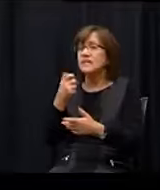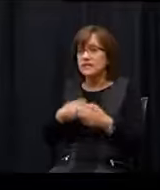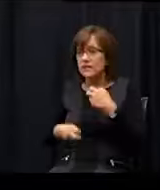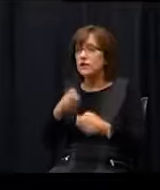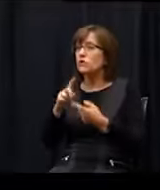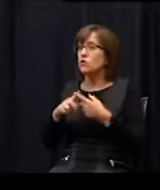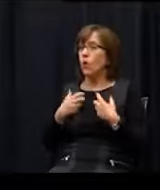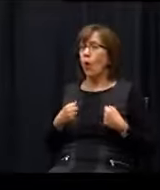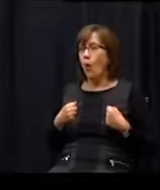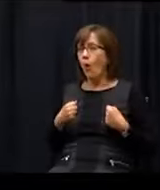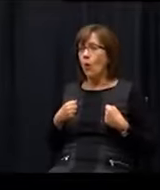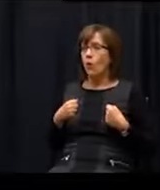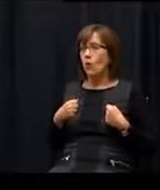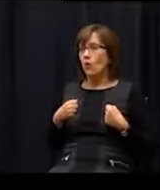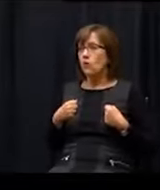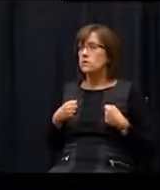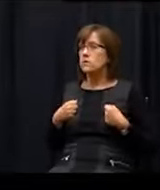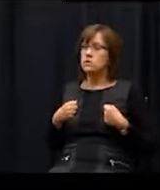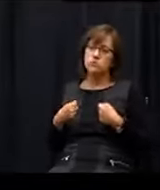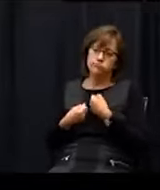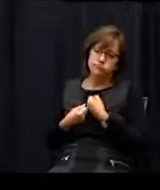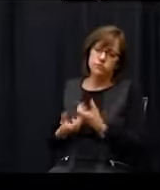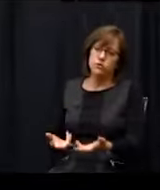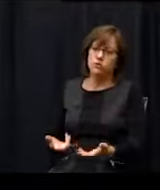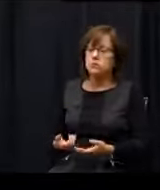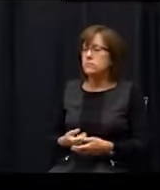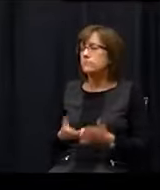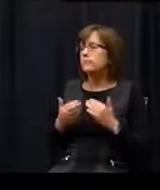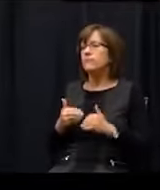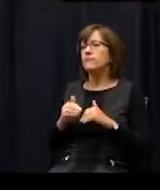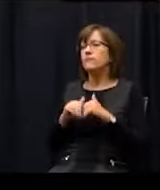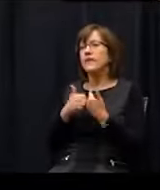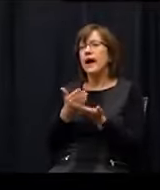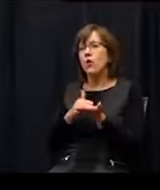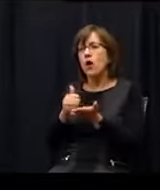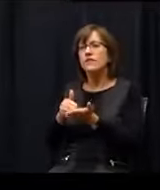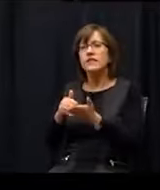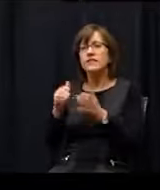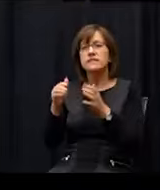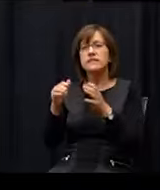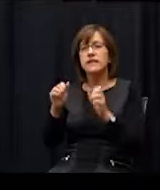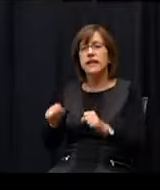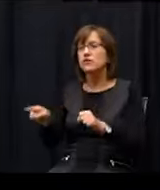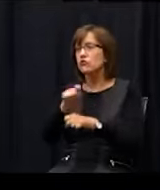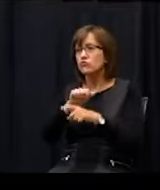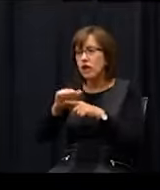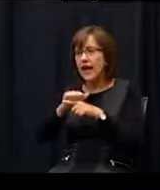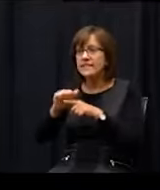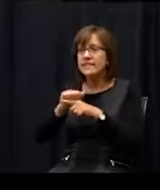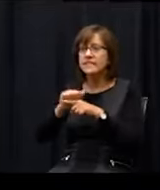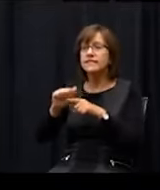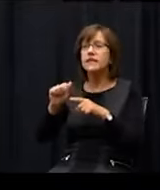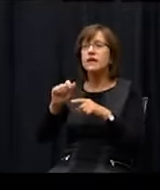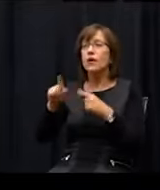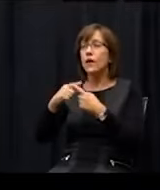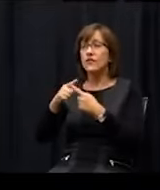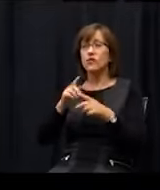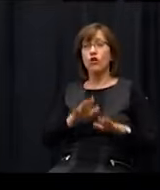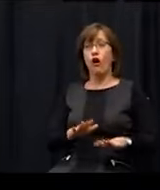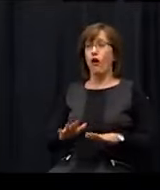hold. How often do children get to practice strategies to manage emotions? Not when they're upset.